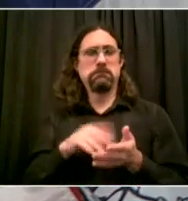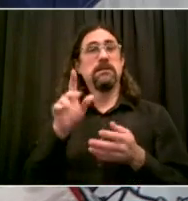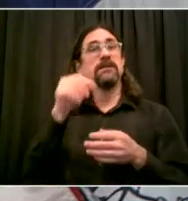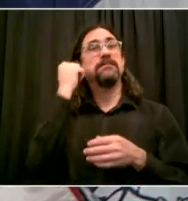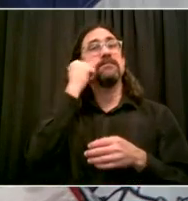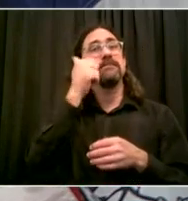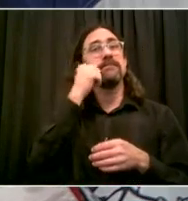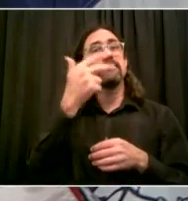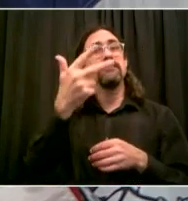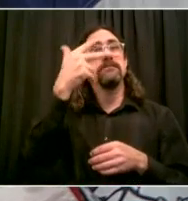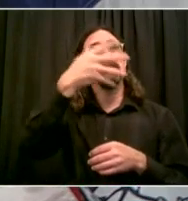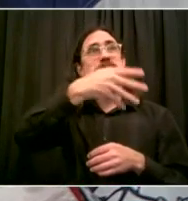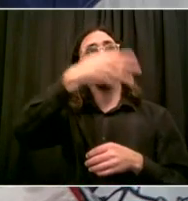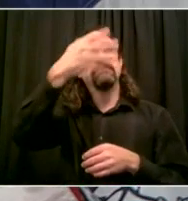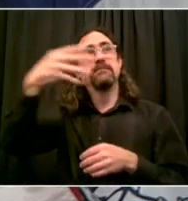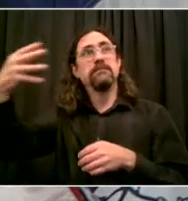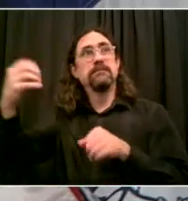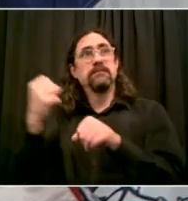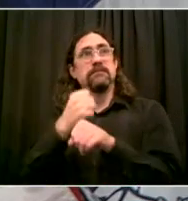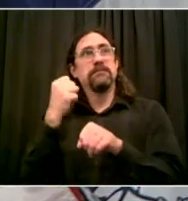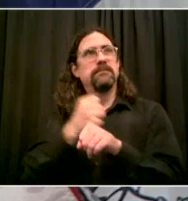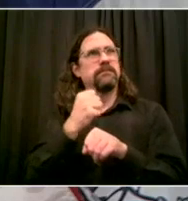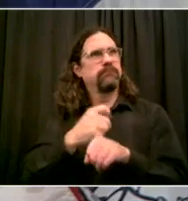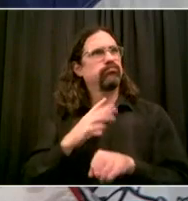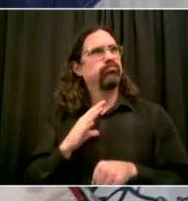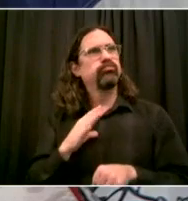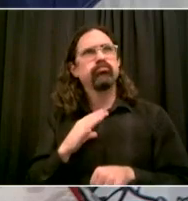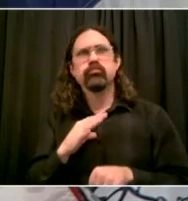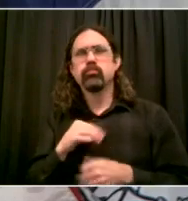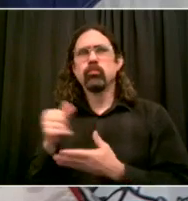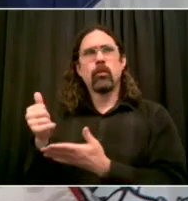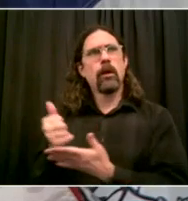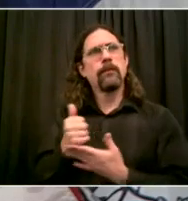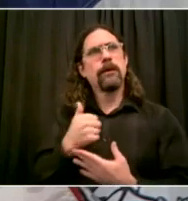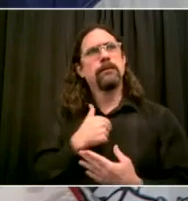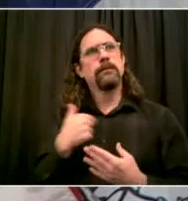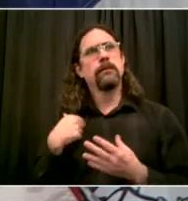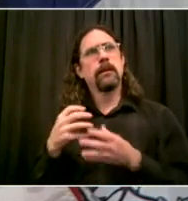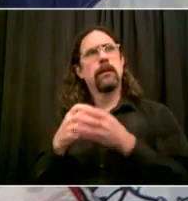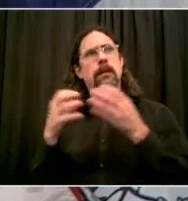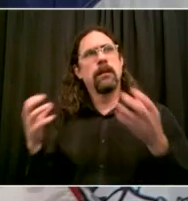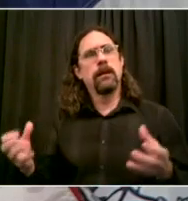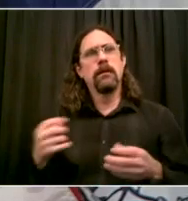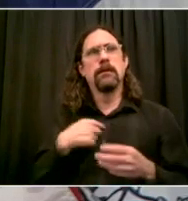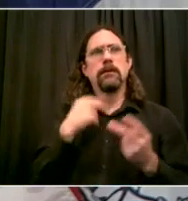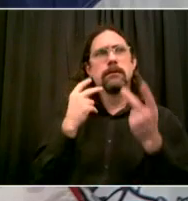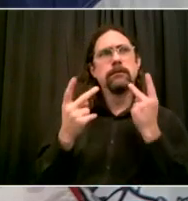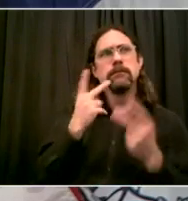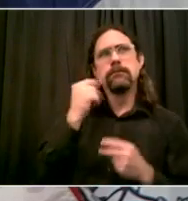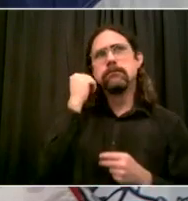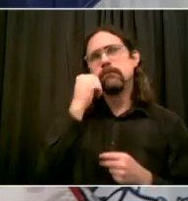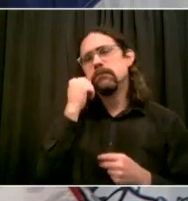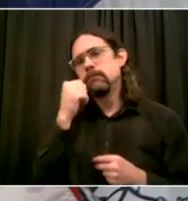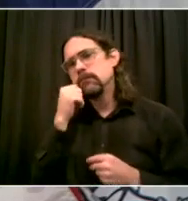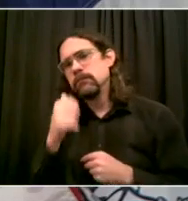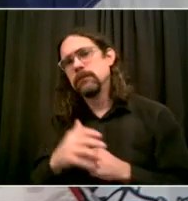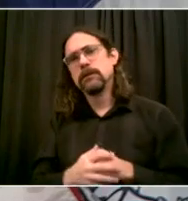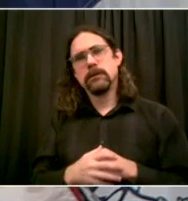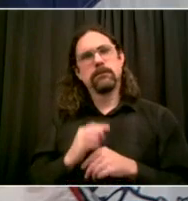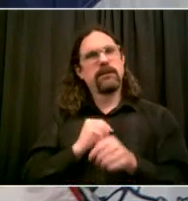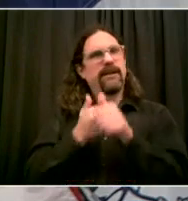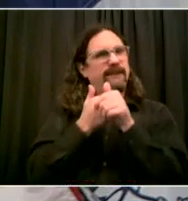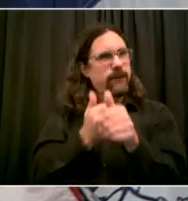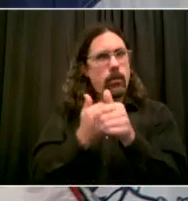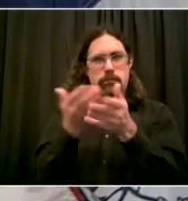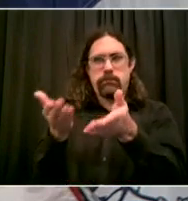weeks, we've gone by it a lot. That's the cases. We have another with hospitalizations that actually have remained, again,